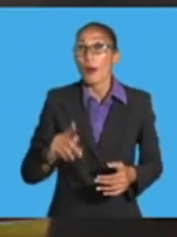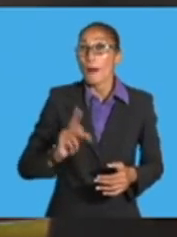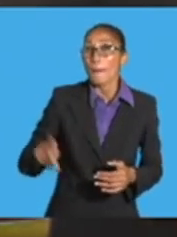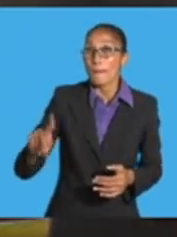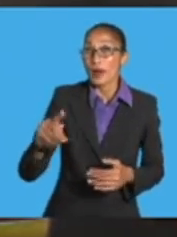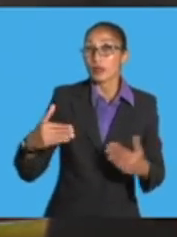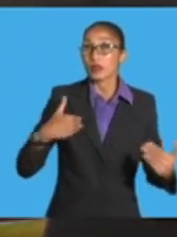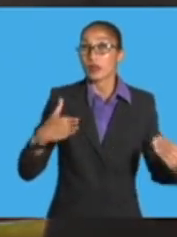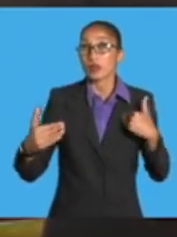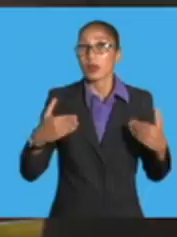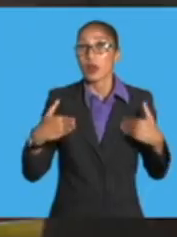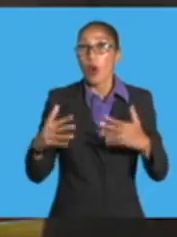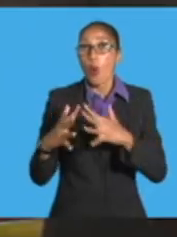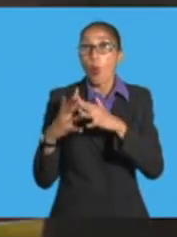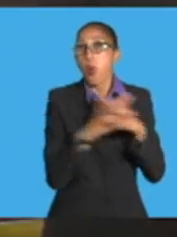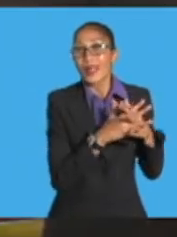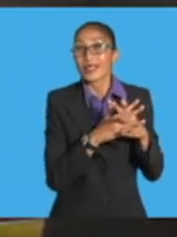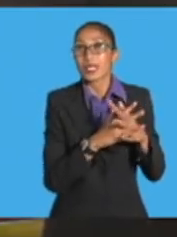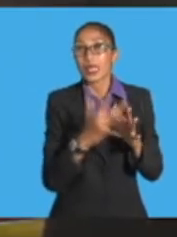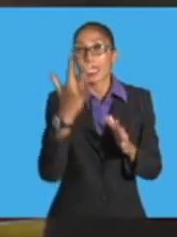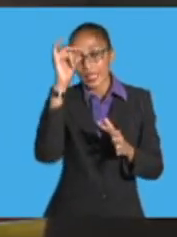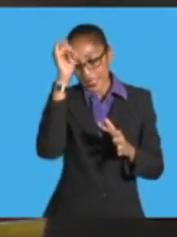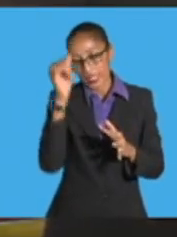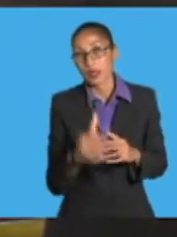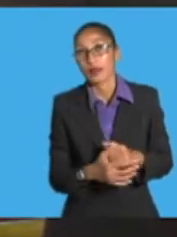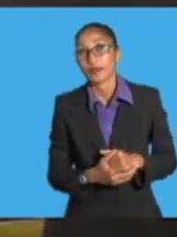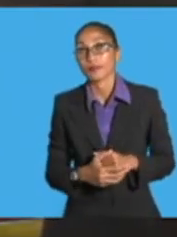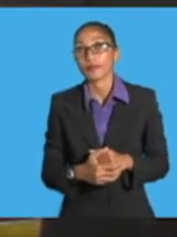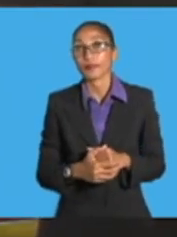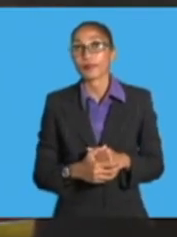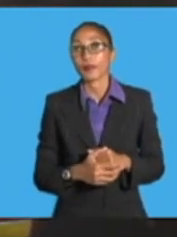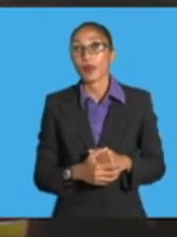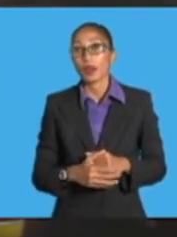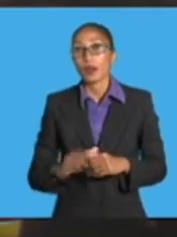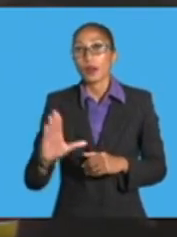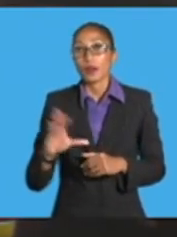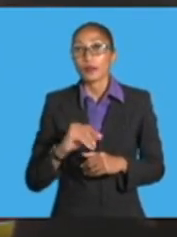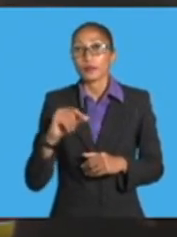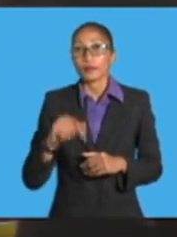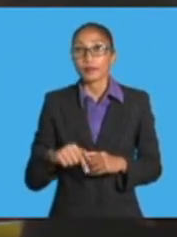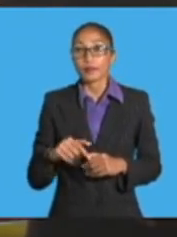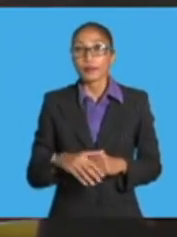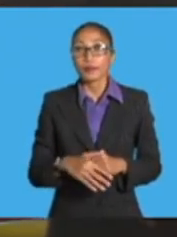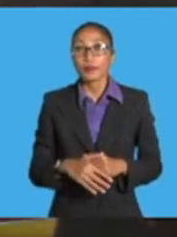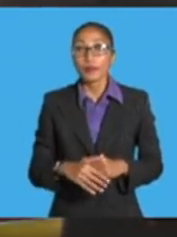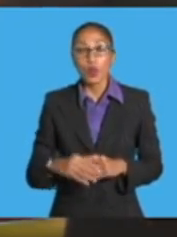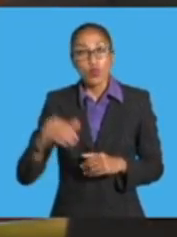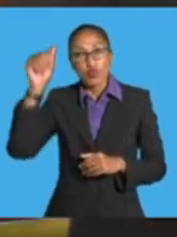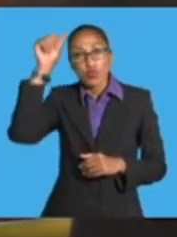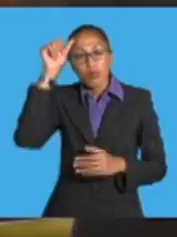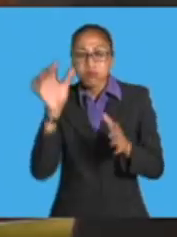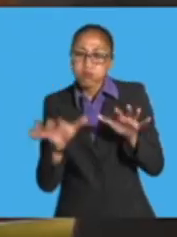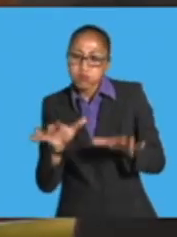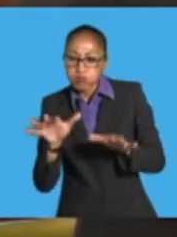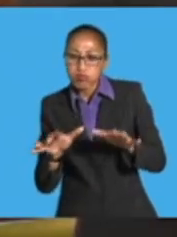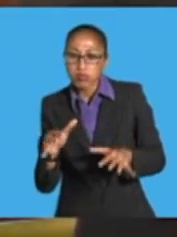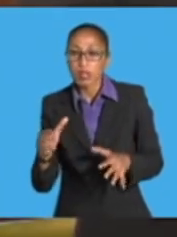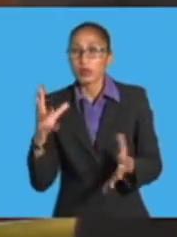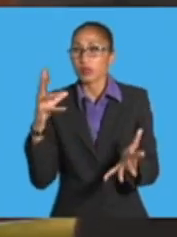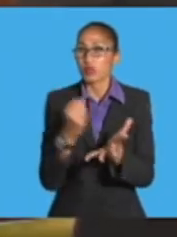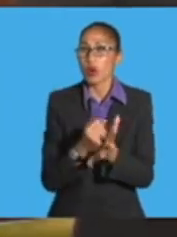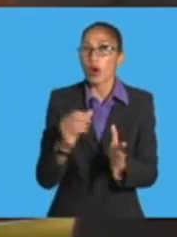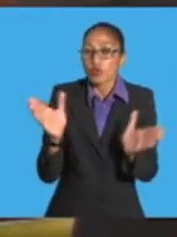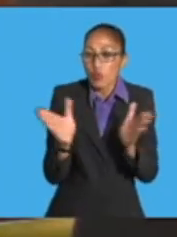at the University of West Indies. This initiative is facilitated by the Association of Commonwealth Universities and will no doubt ensure that small